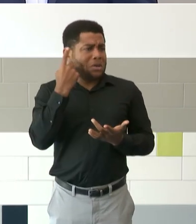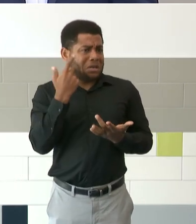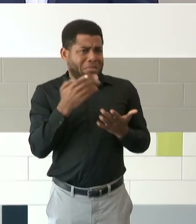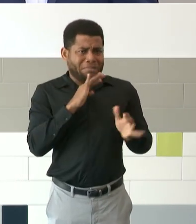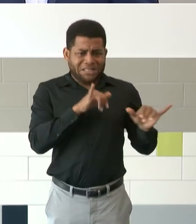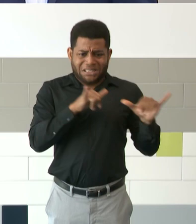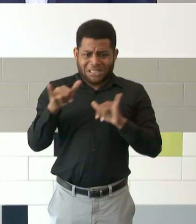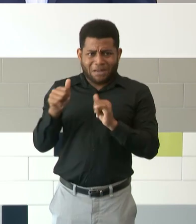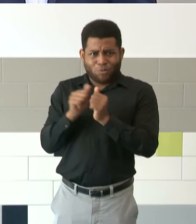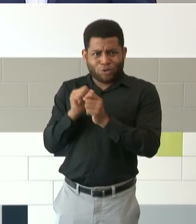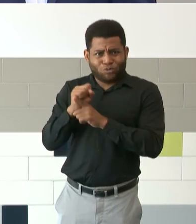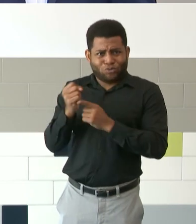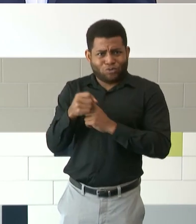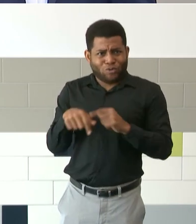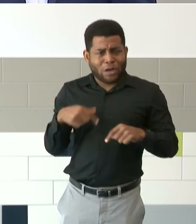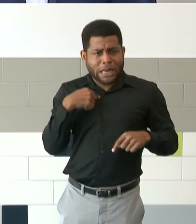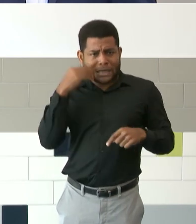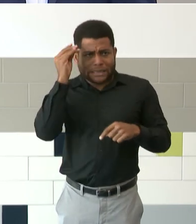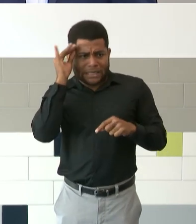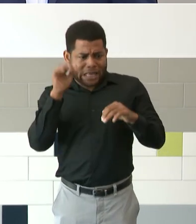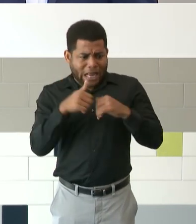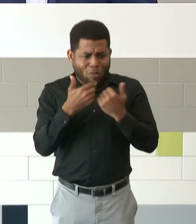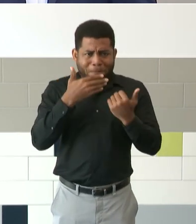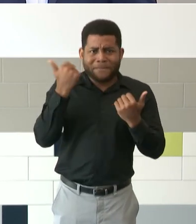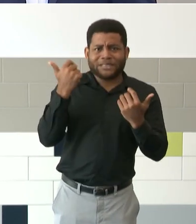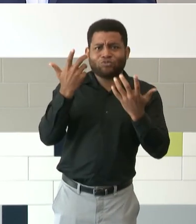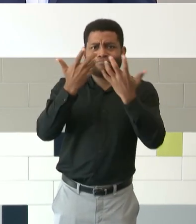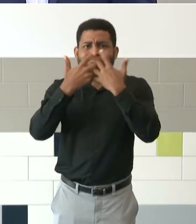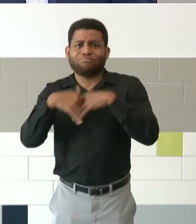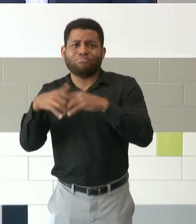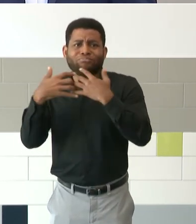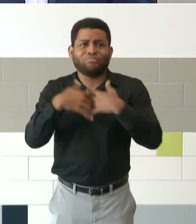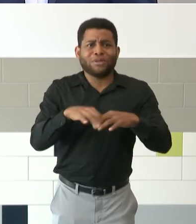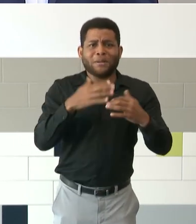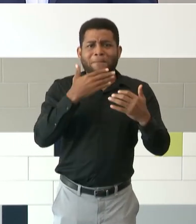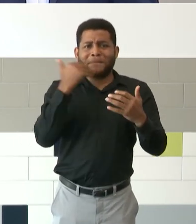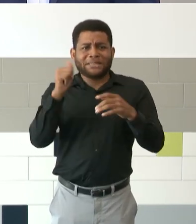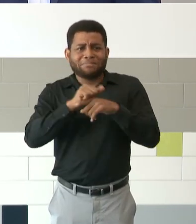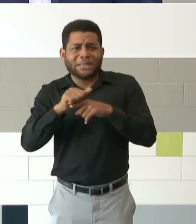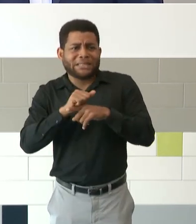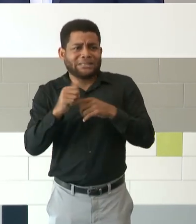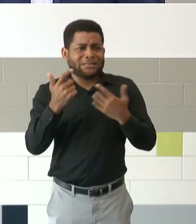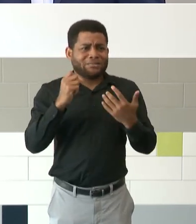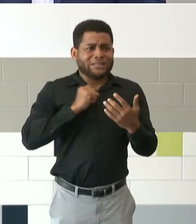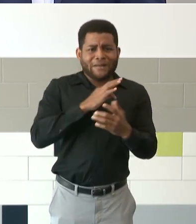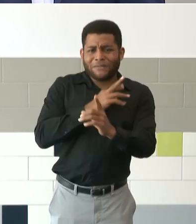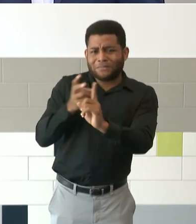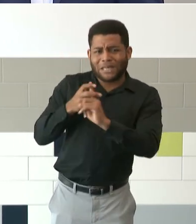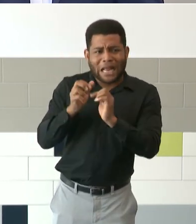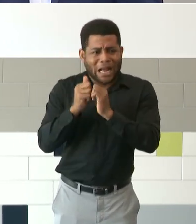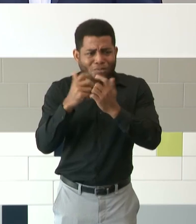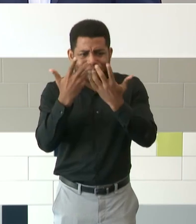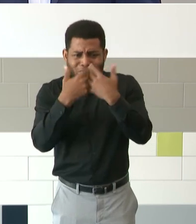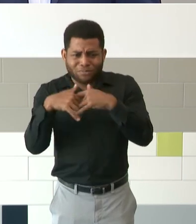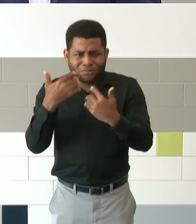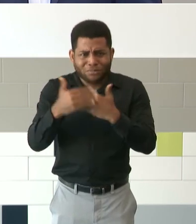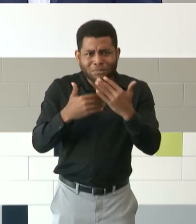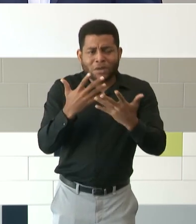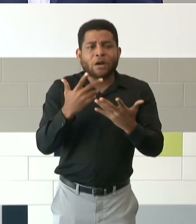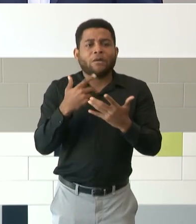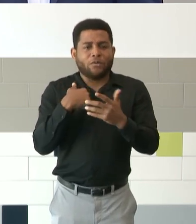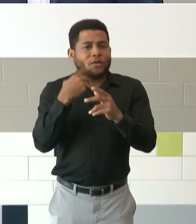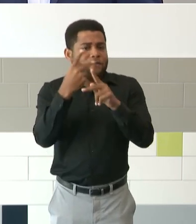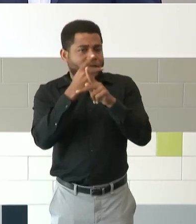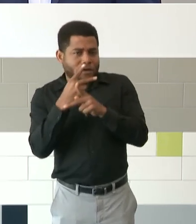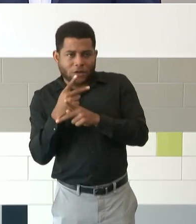more efficient, better trained staff and personnel, and how do we deal with what we've been dealing with for the entire time